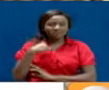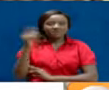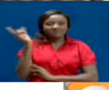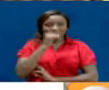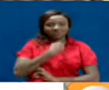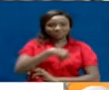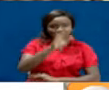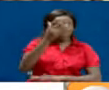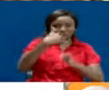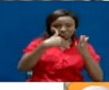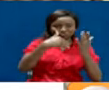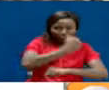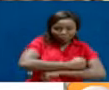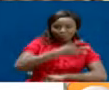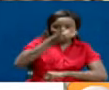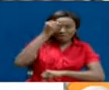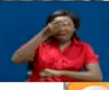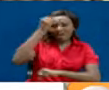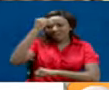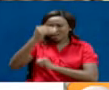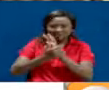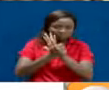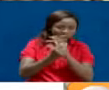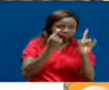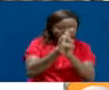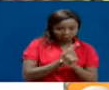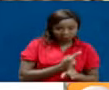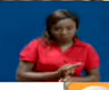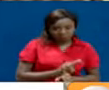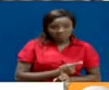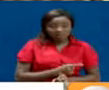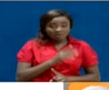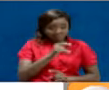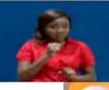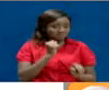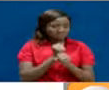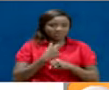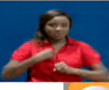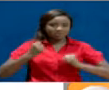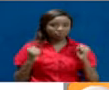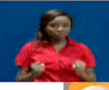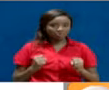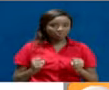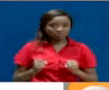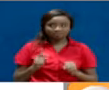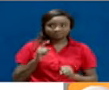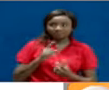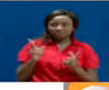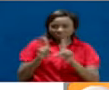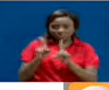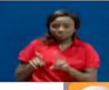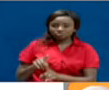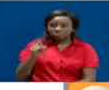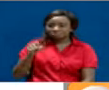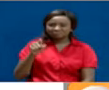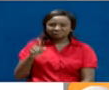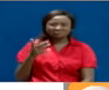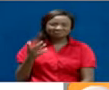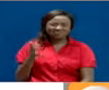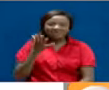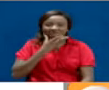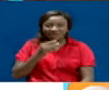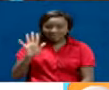school, and that made me stronger. Raised by a single mother after her father died when she